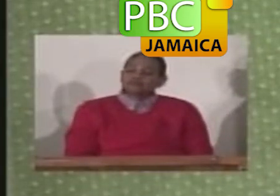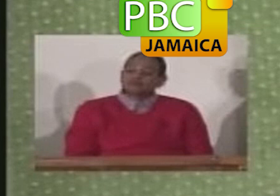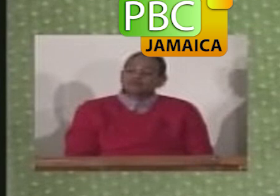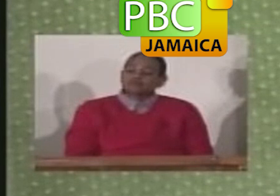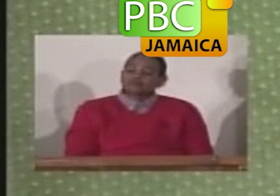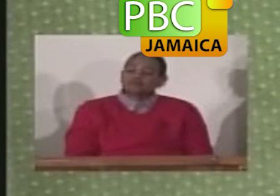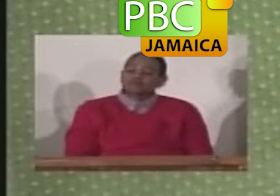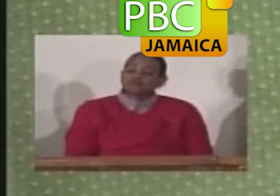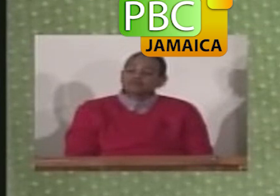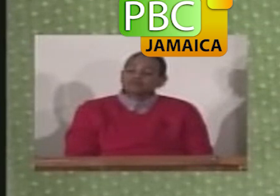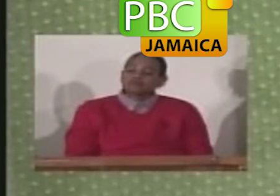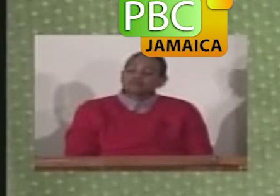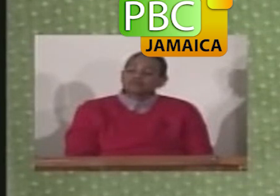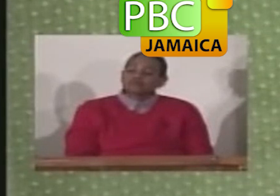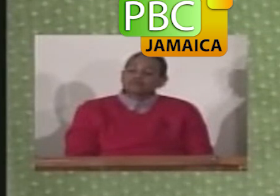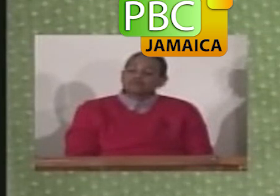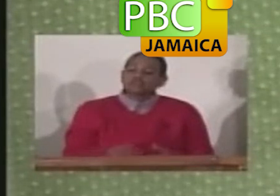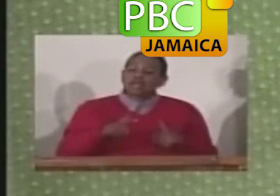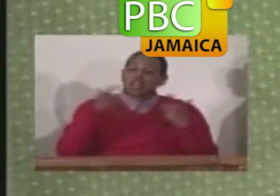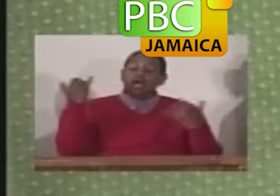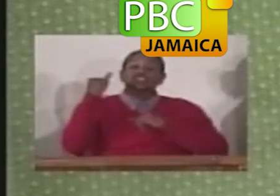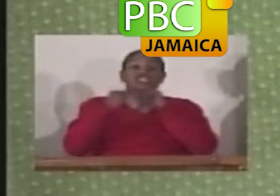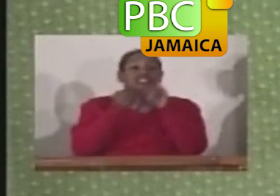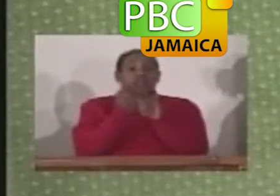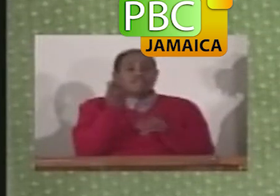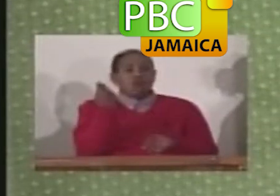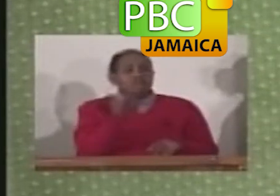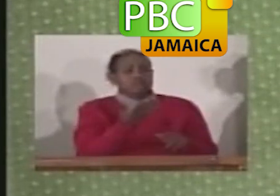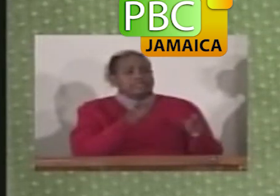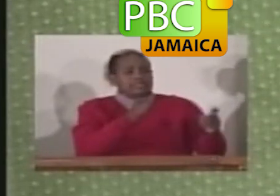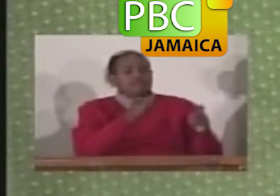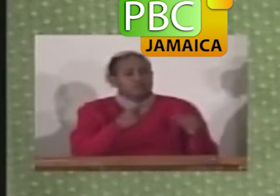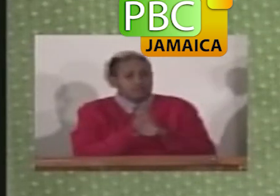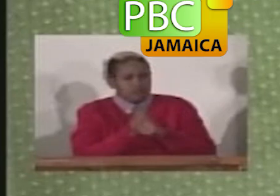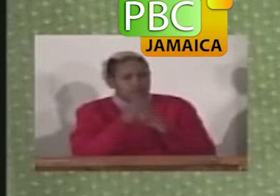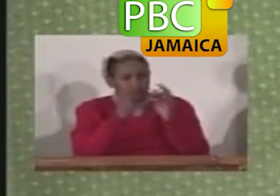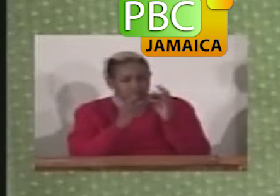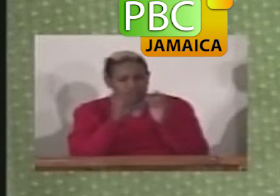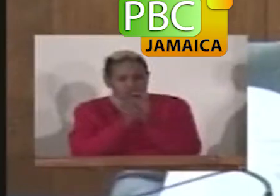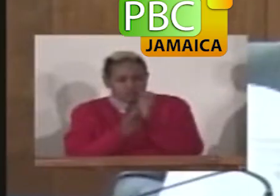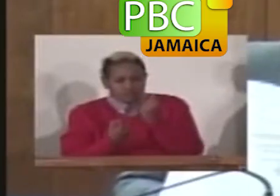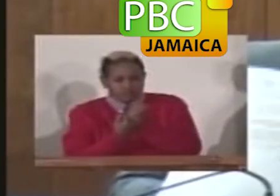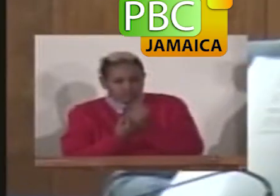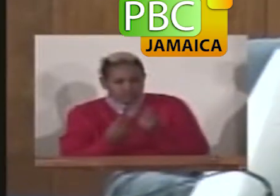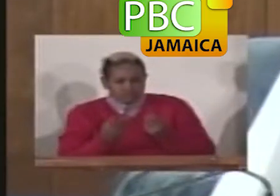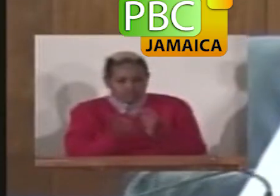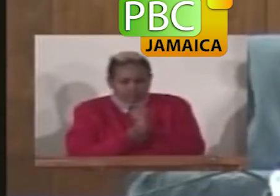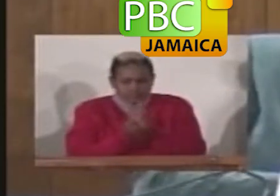to fighting climate change, and which I believe must be strategically engaged